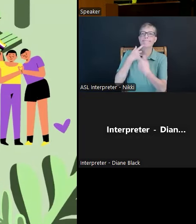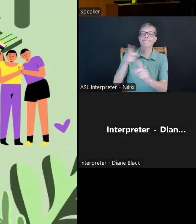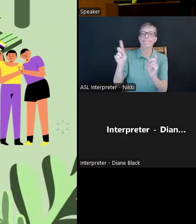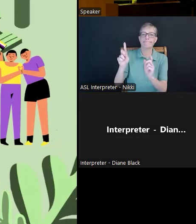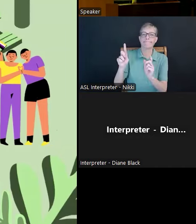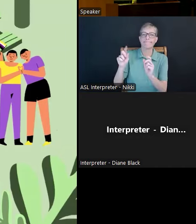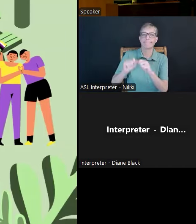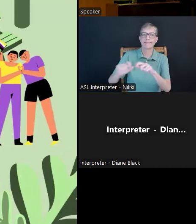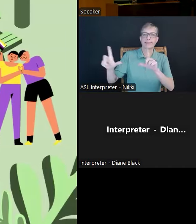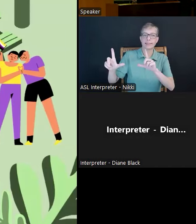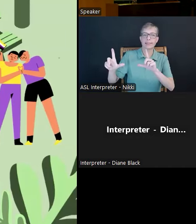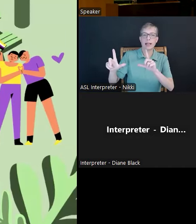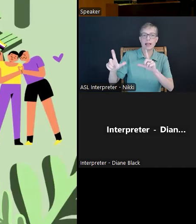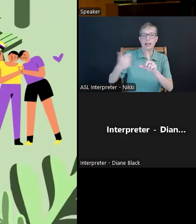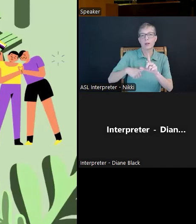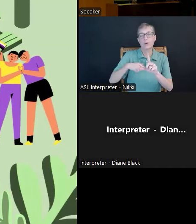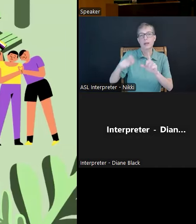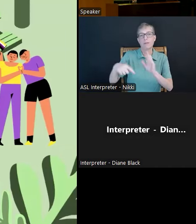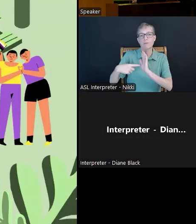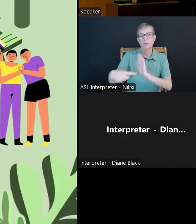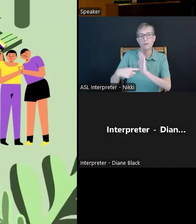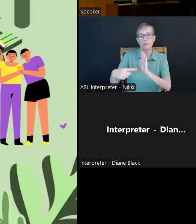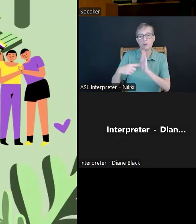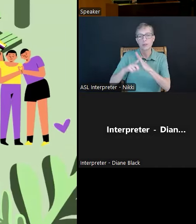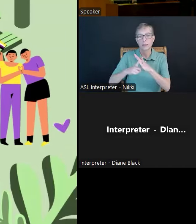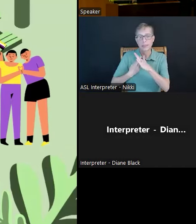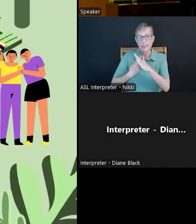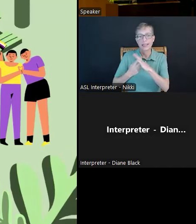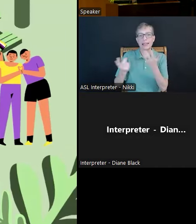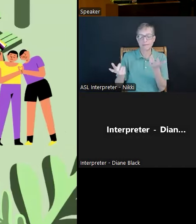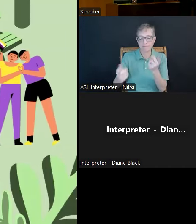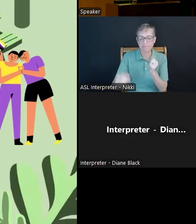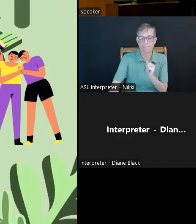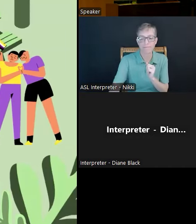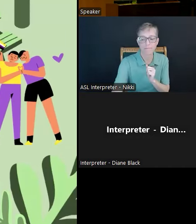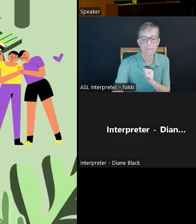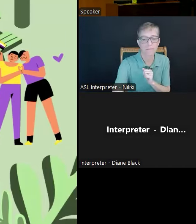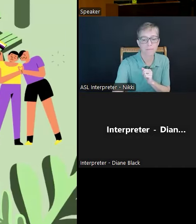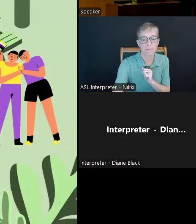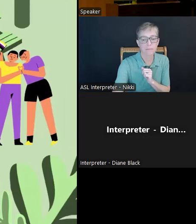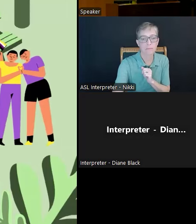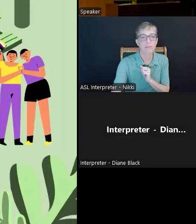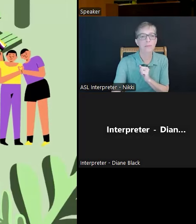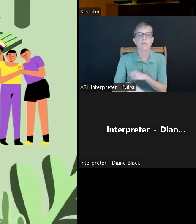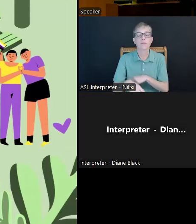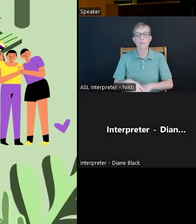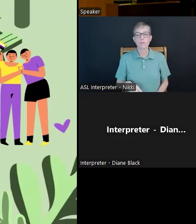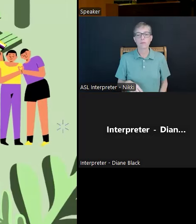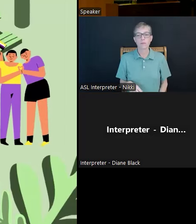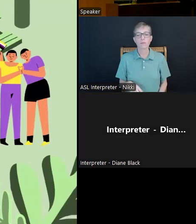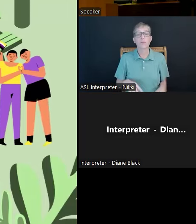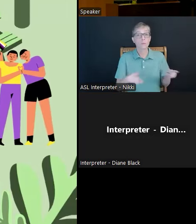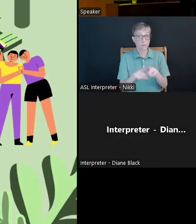was they plan to start. So we'll just give disclosure sign right there for you. And another little piece of